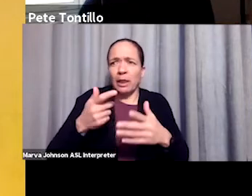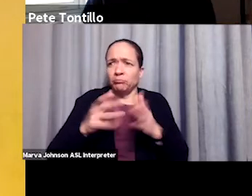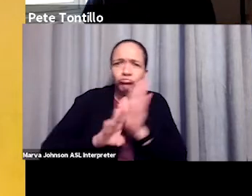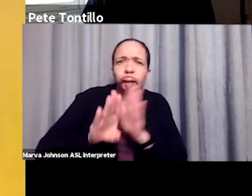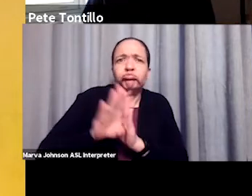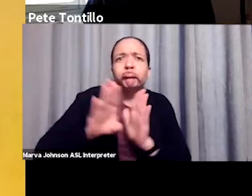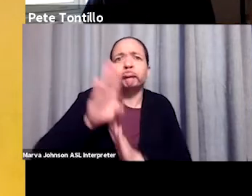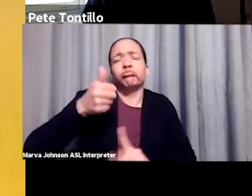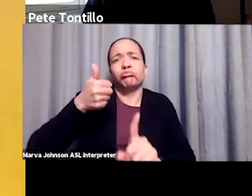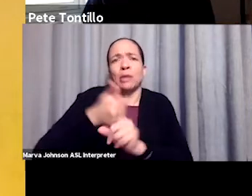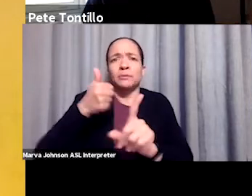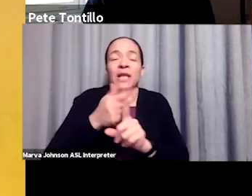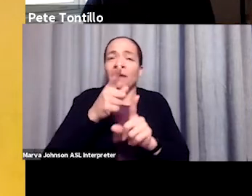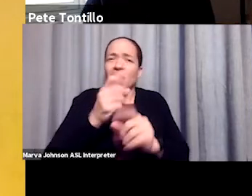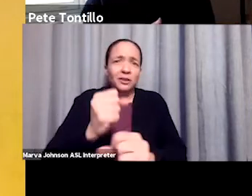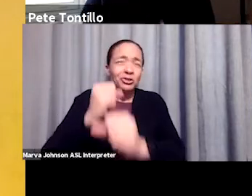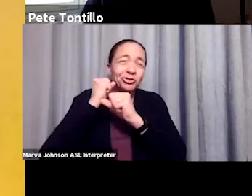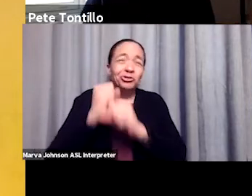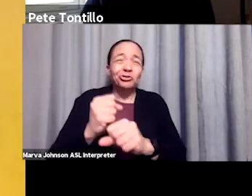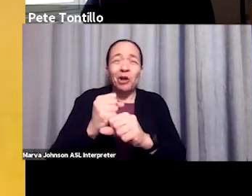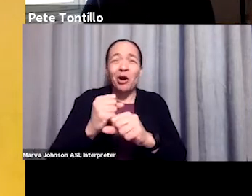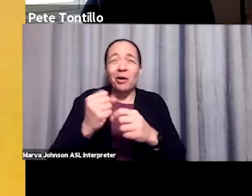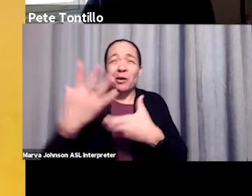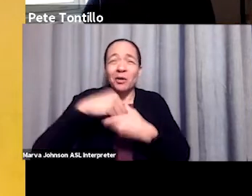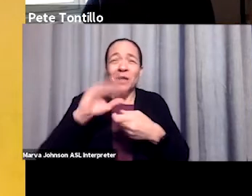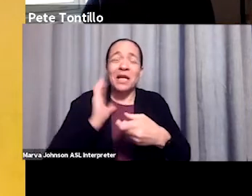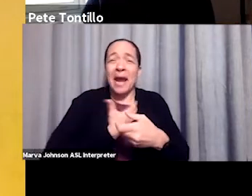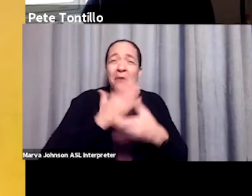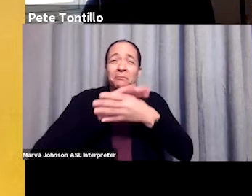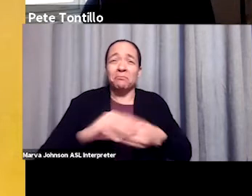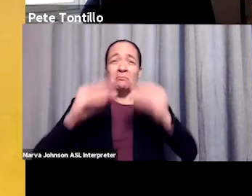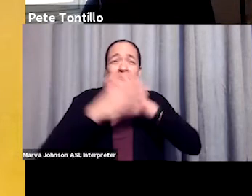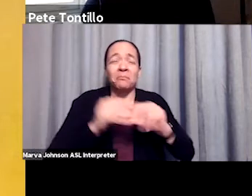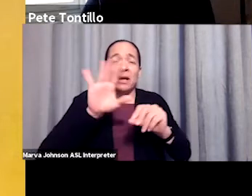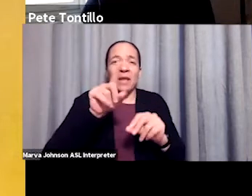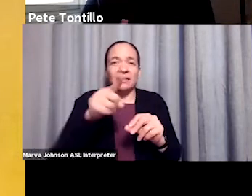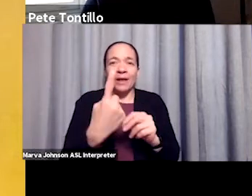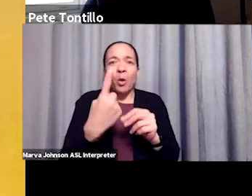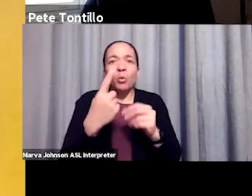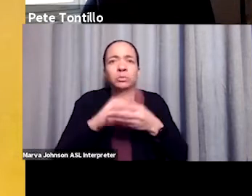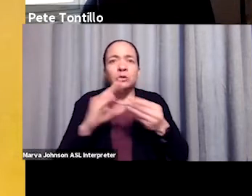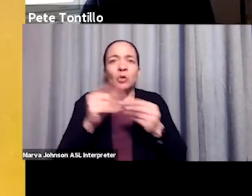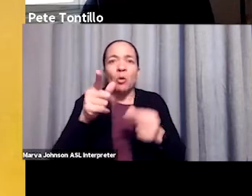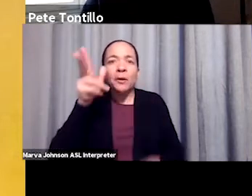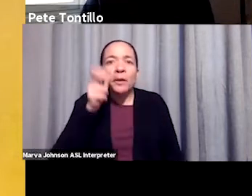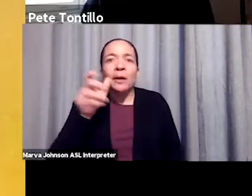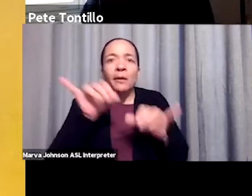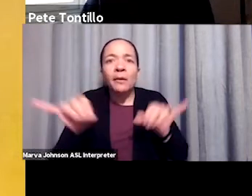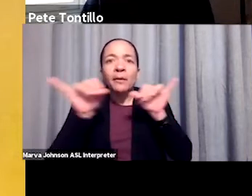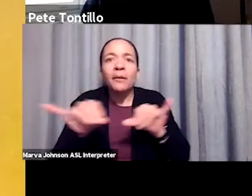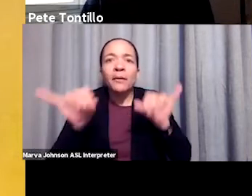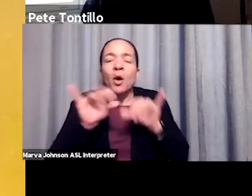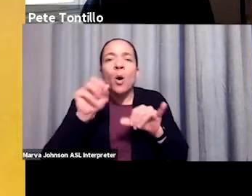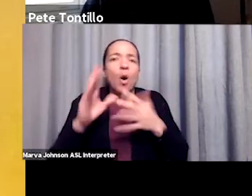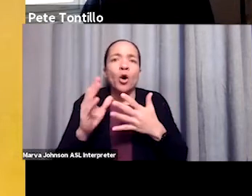has been so dominant in our discourse for so long, when it's either the only kind of story that people hear about America, or at the very least, the first story that they hear about